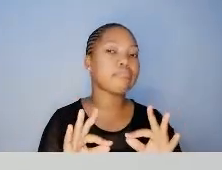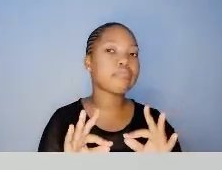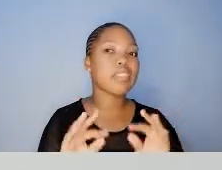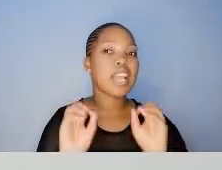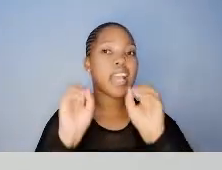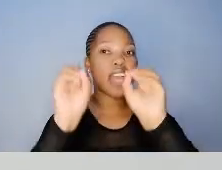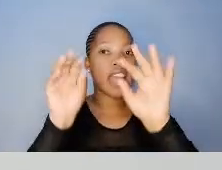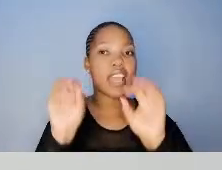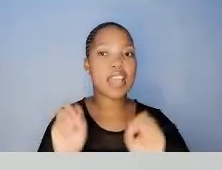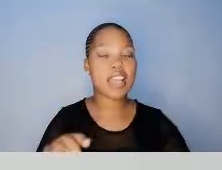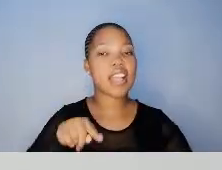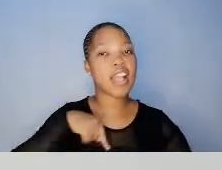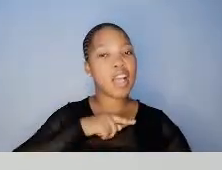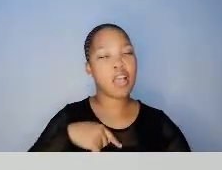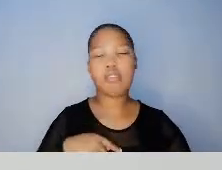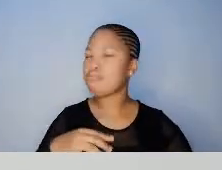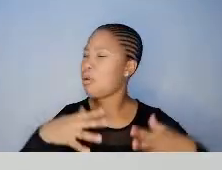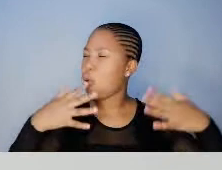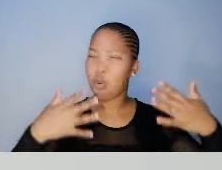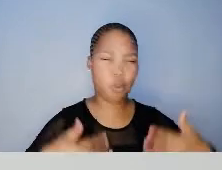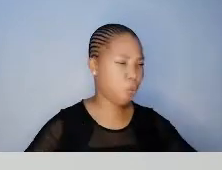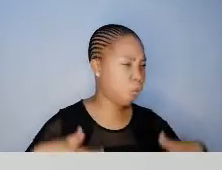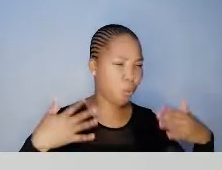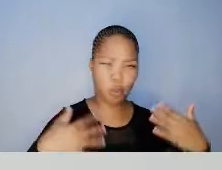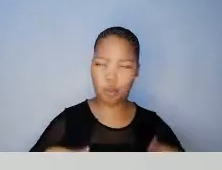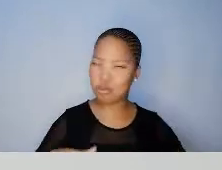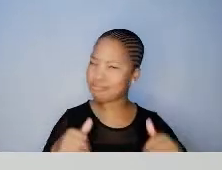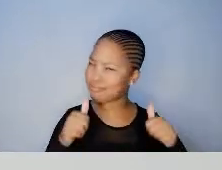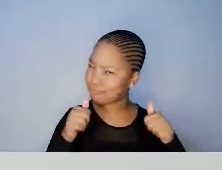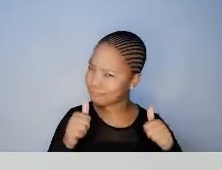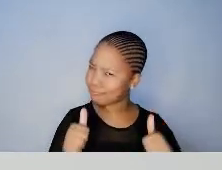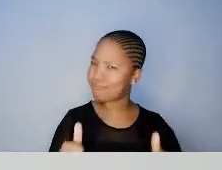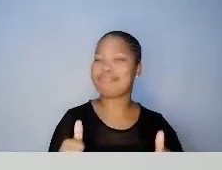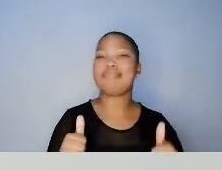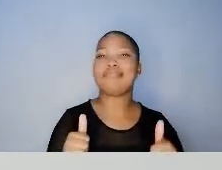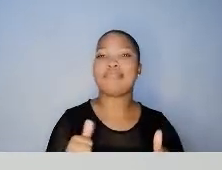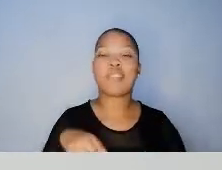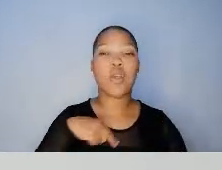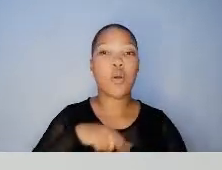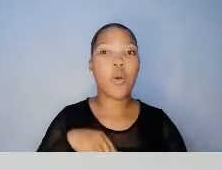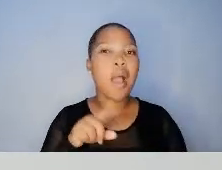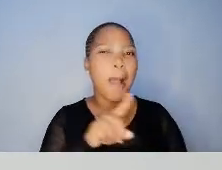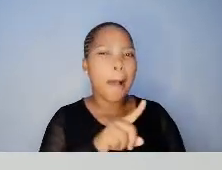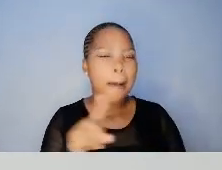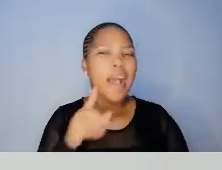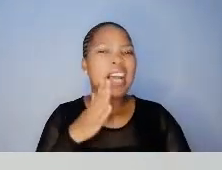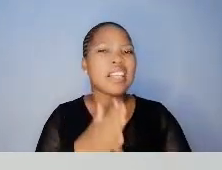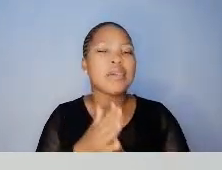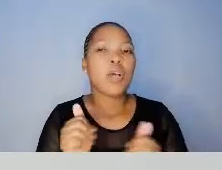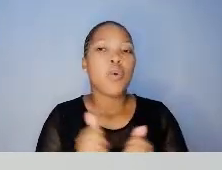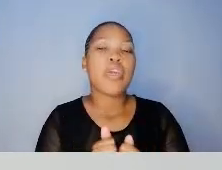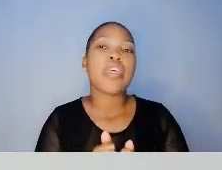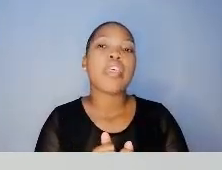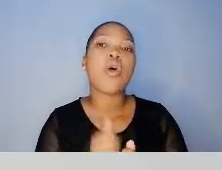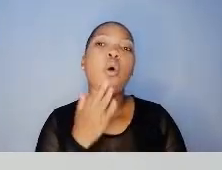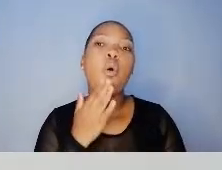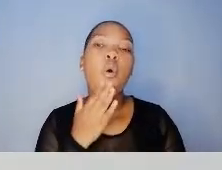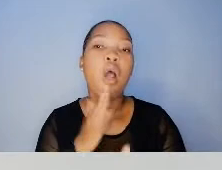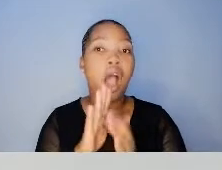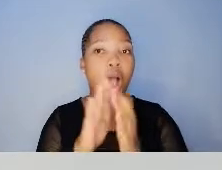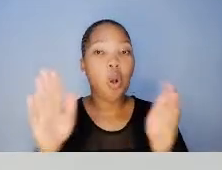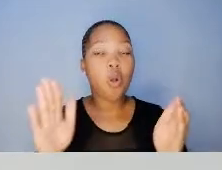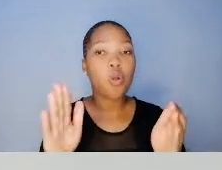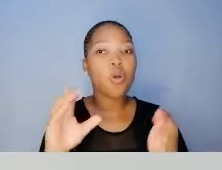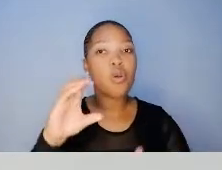and Miss Susan, they were just so good to us, guys, very much good. But we dealt more with Kala, unlike